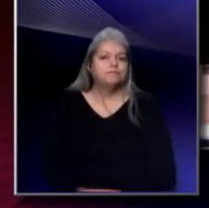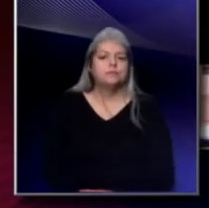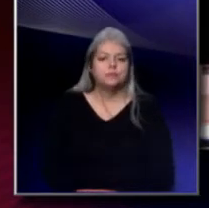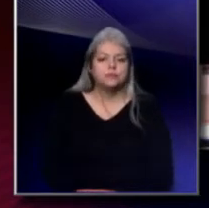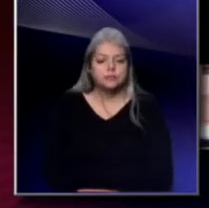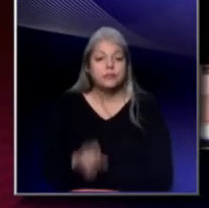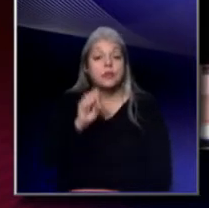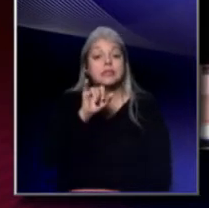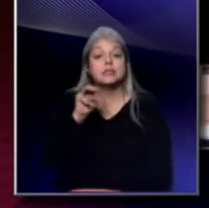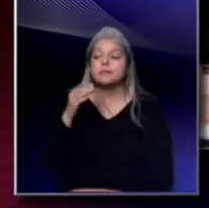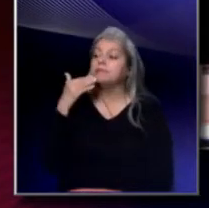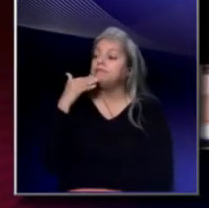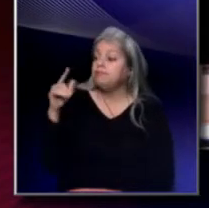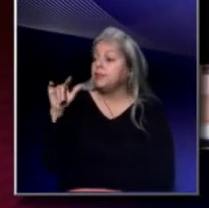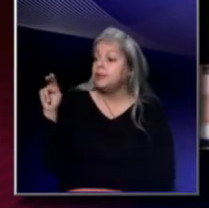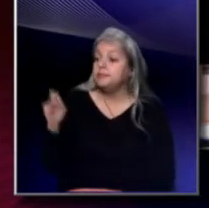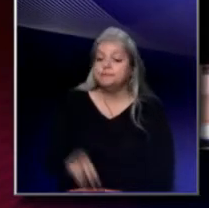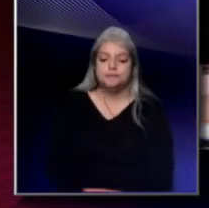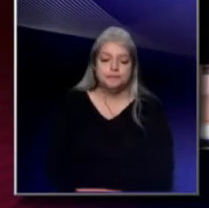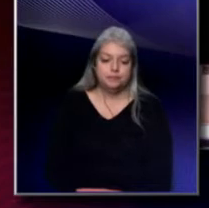Thank you.